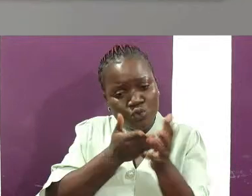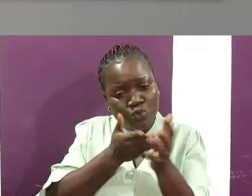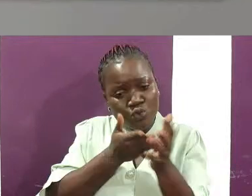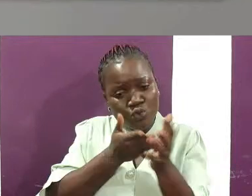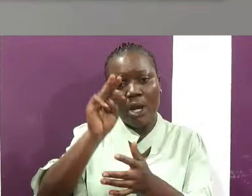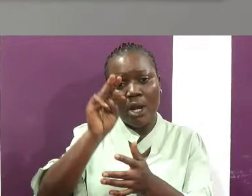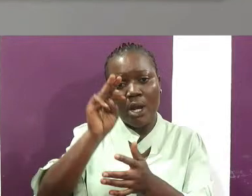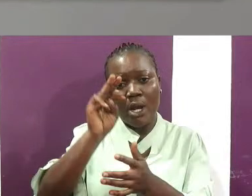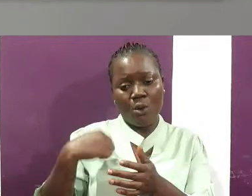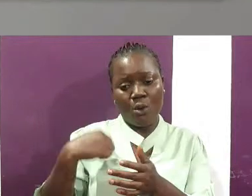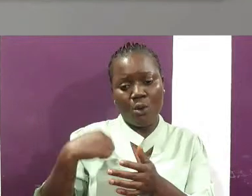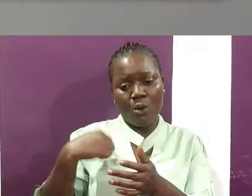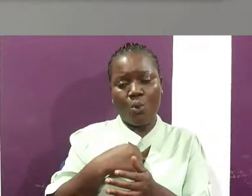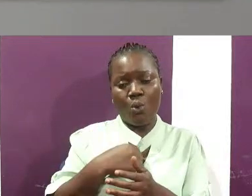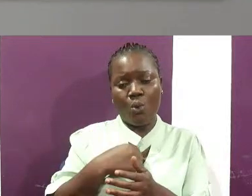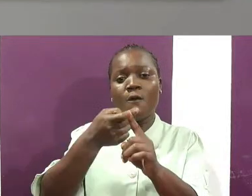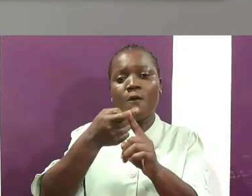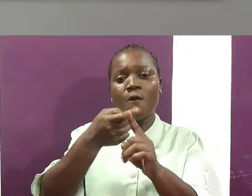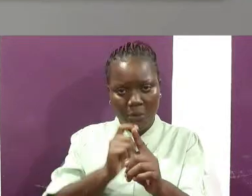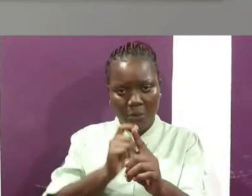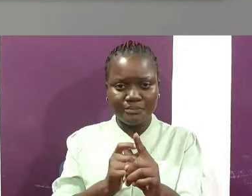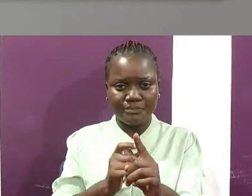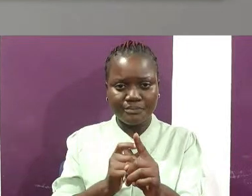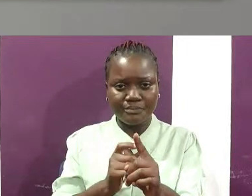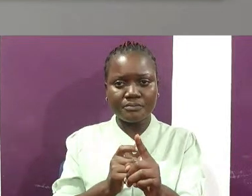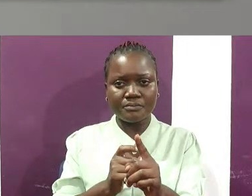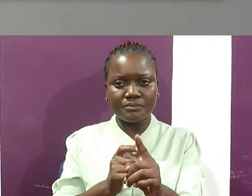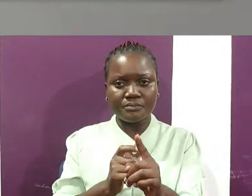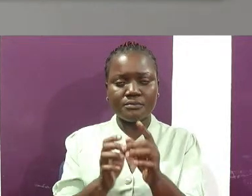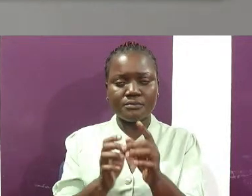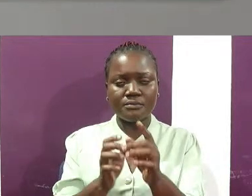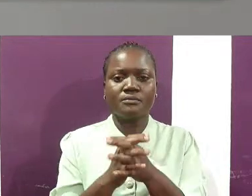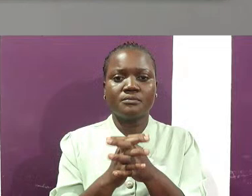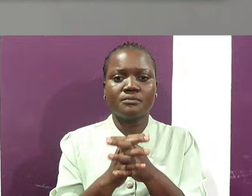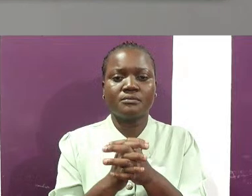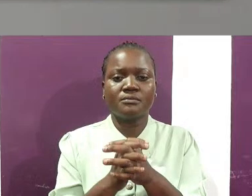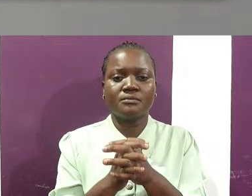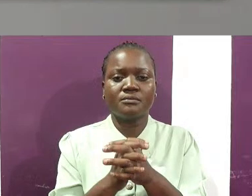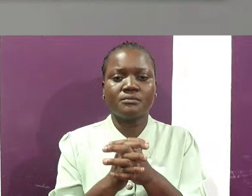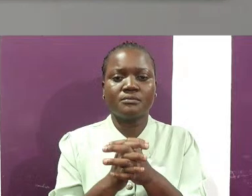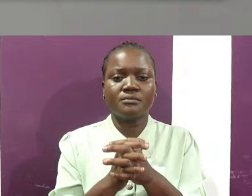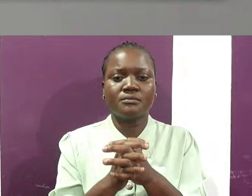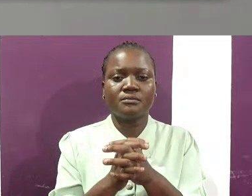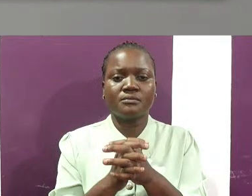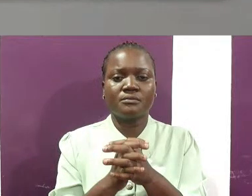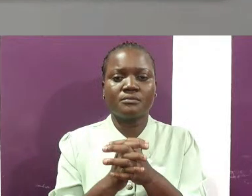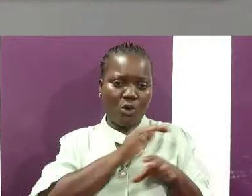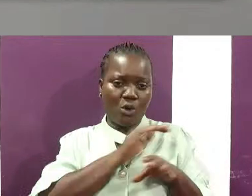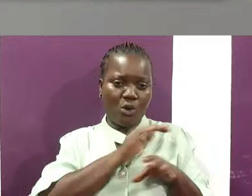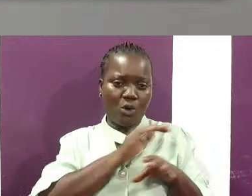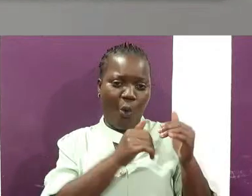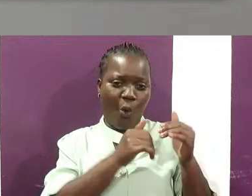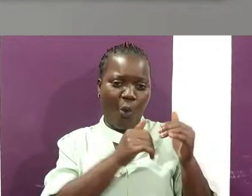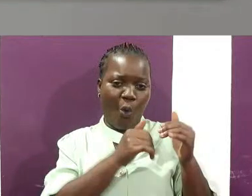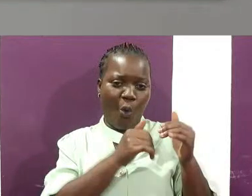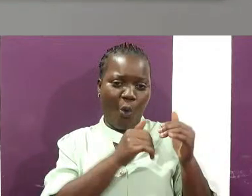Now something very interesting occurred in verse number 4, where it says there is one body.